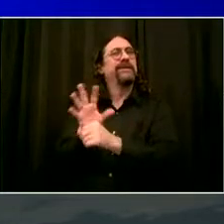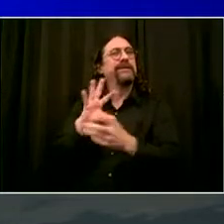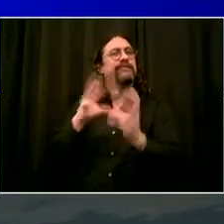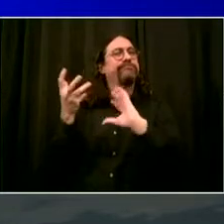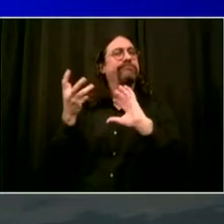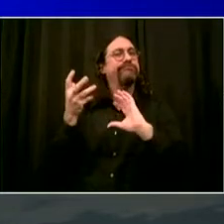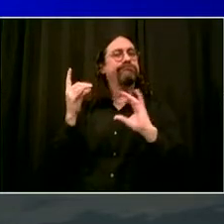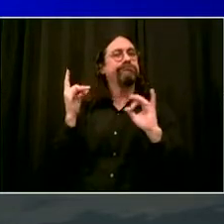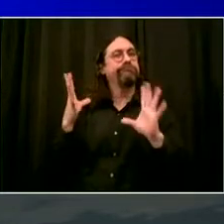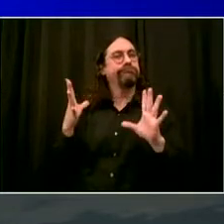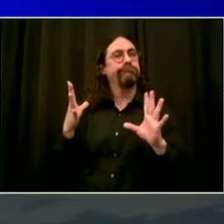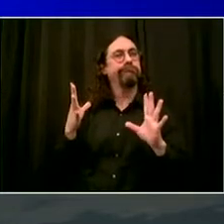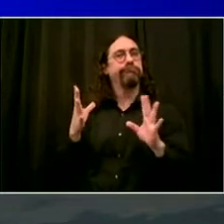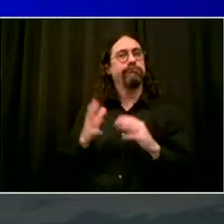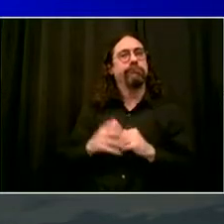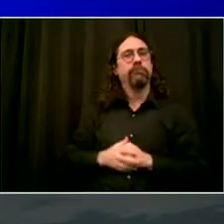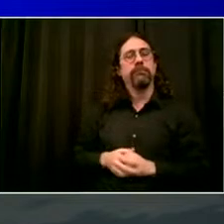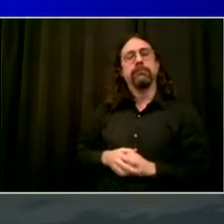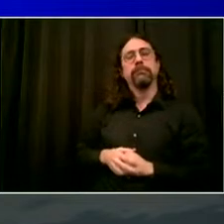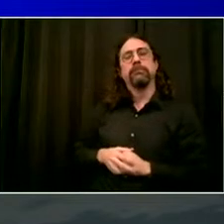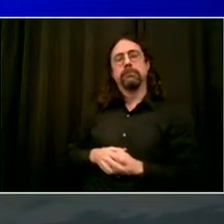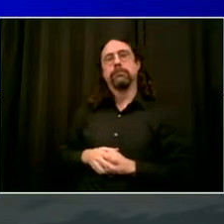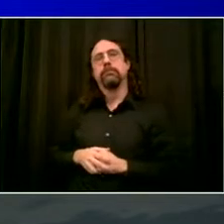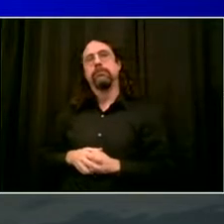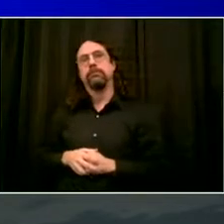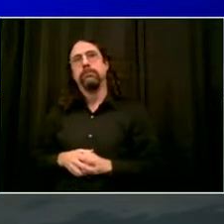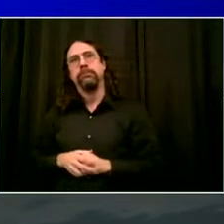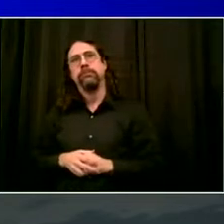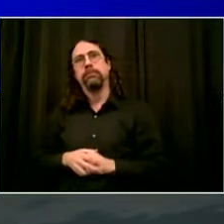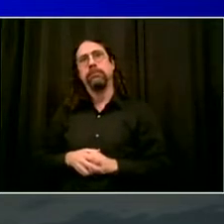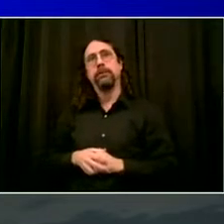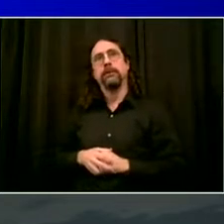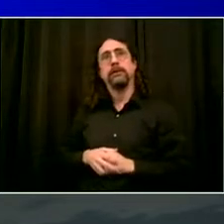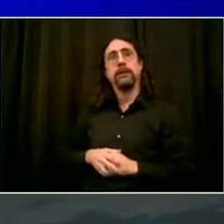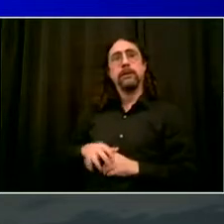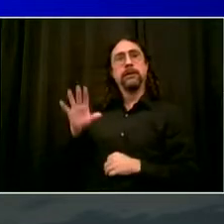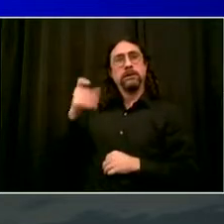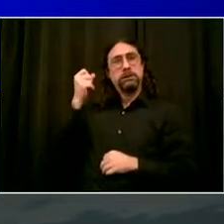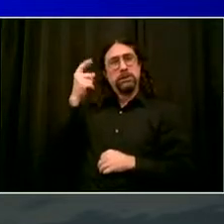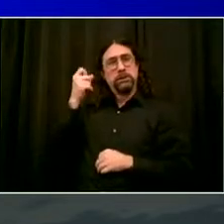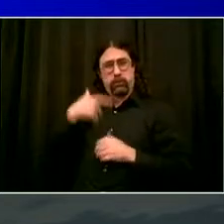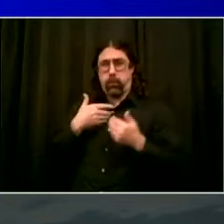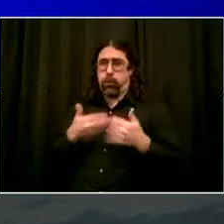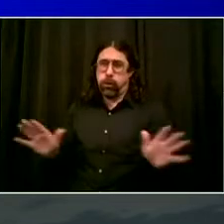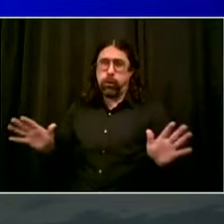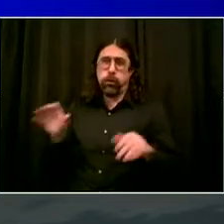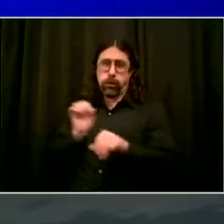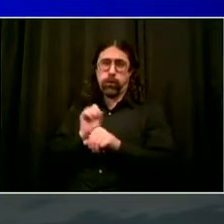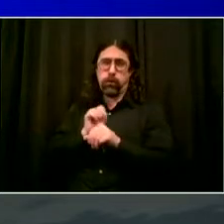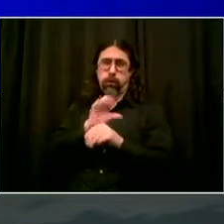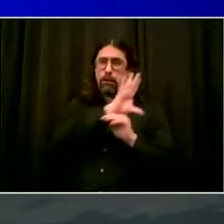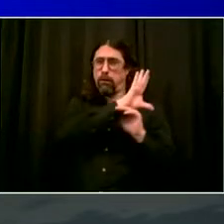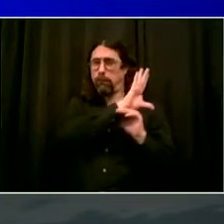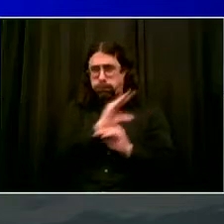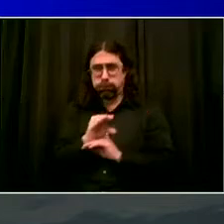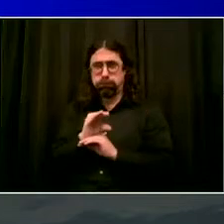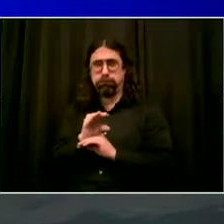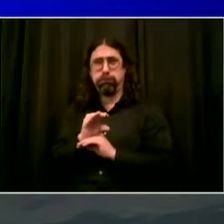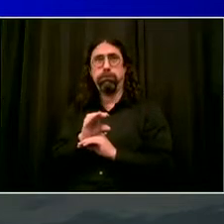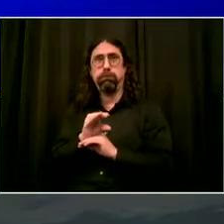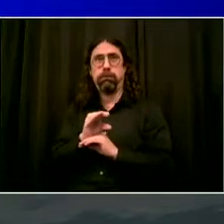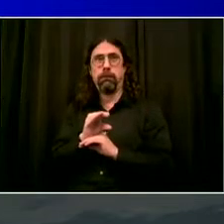Federal stimulus that 40 billion were now recognizing the full impact of $40 billion came into the city over the course